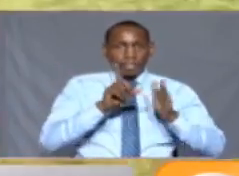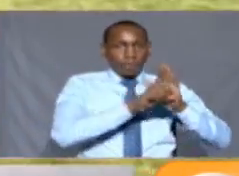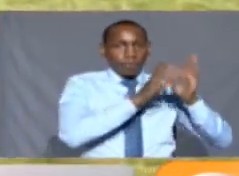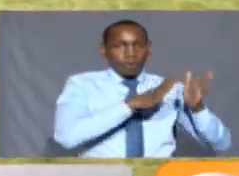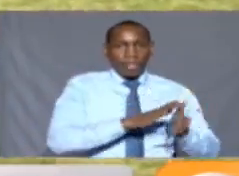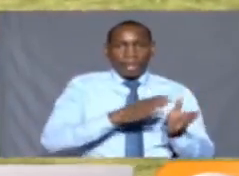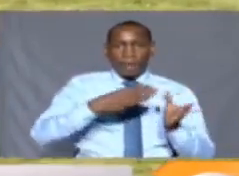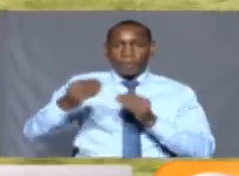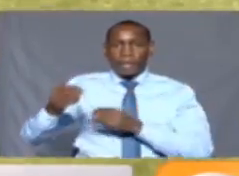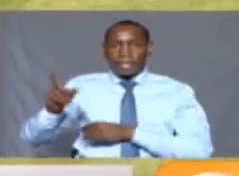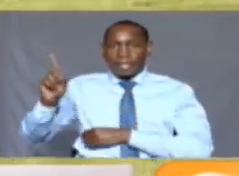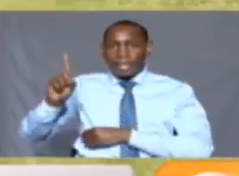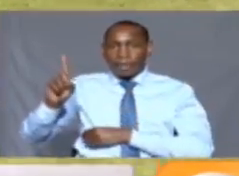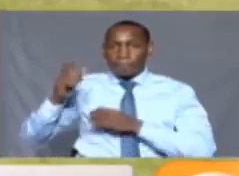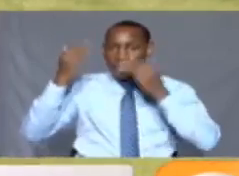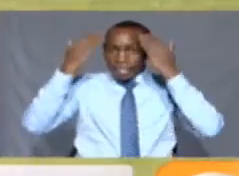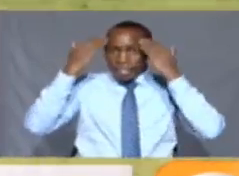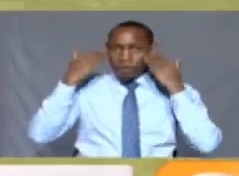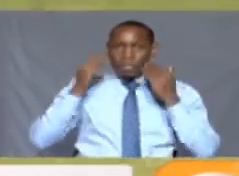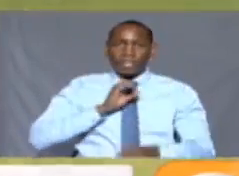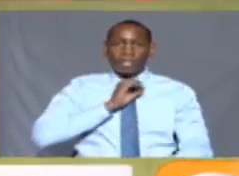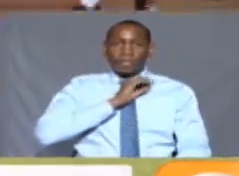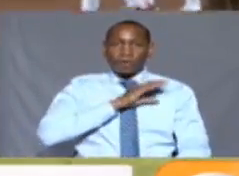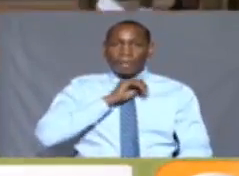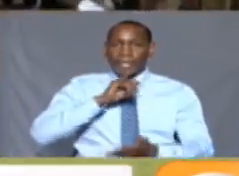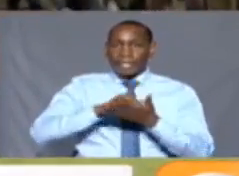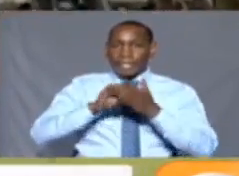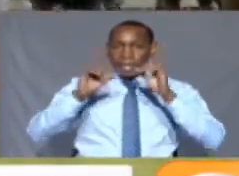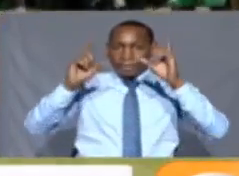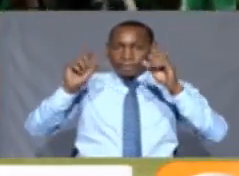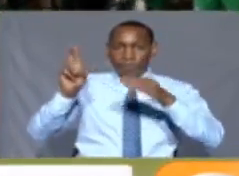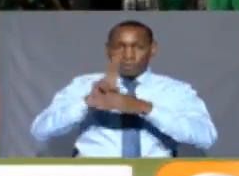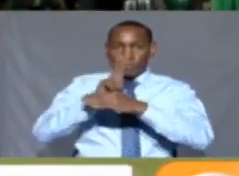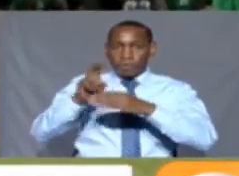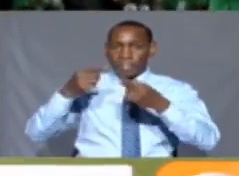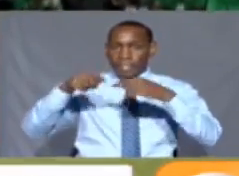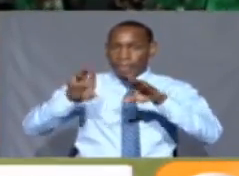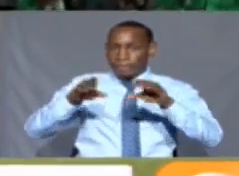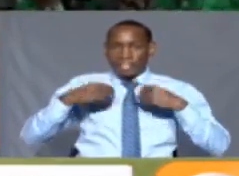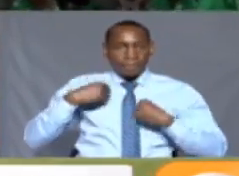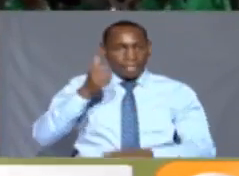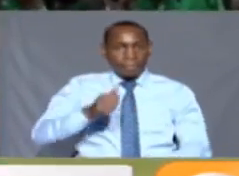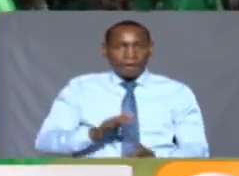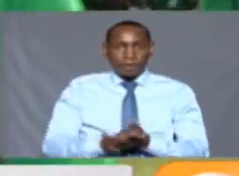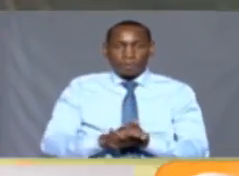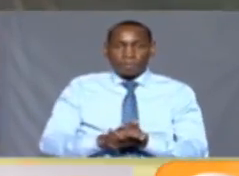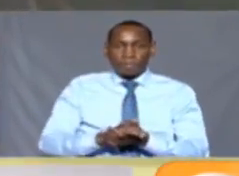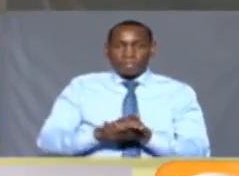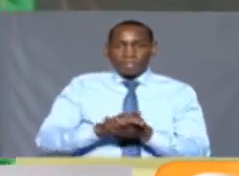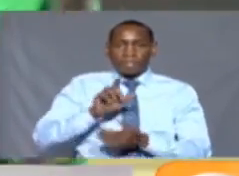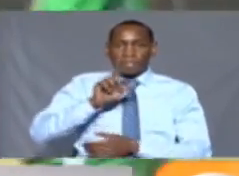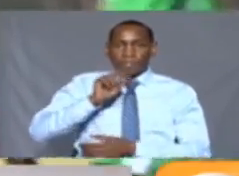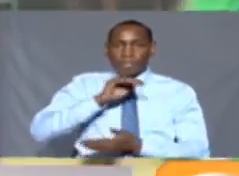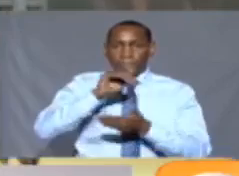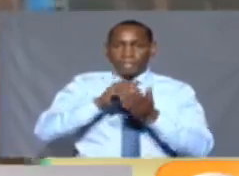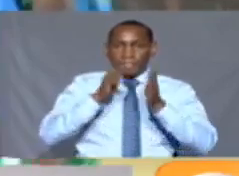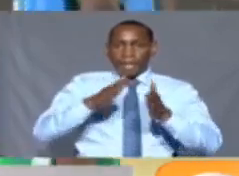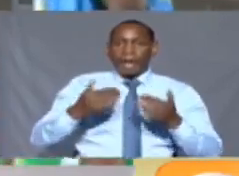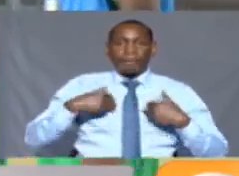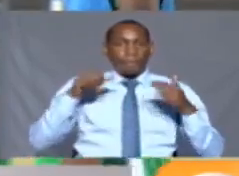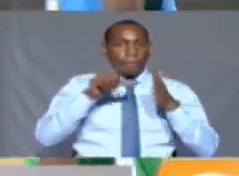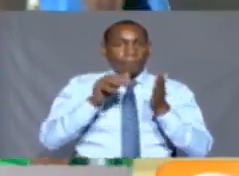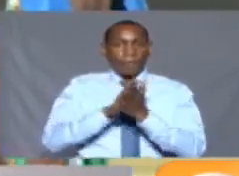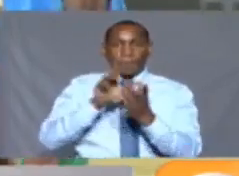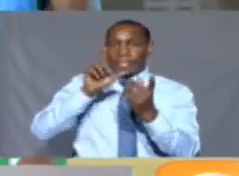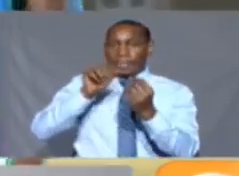Wanyama moved to the Nairobi Milimani High Court, complaining about his image being used against his will. The Tottenham midfielder, through his lawyer, took issue with a tweet